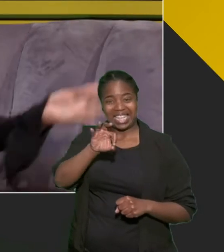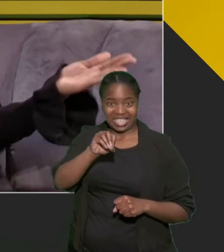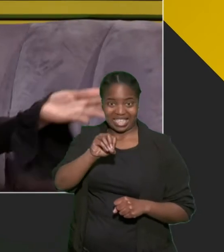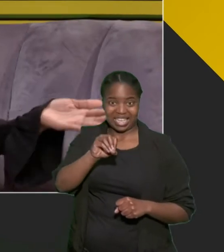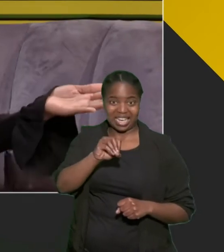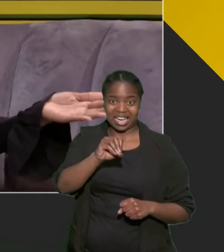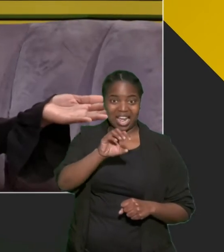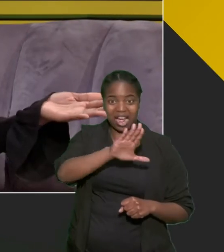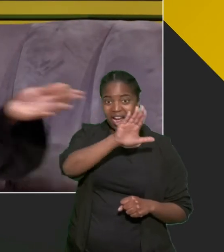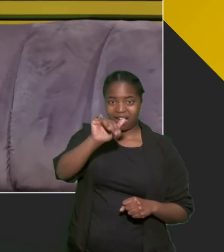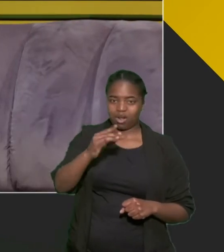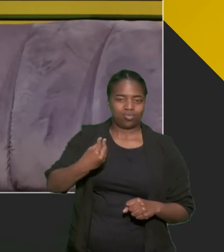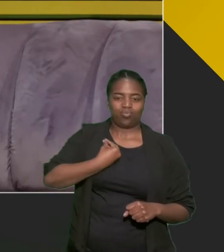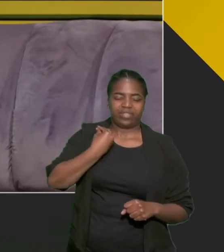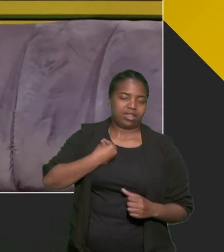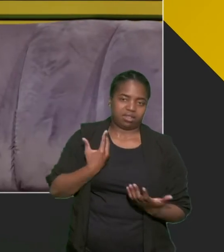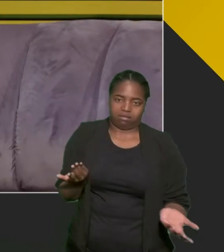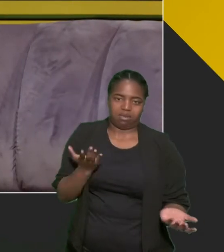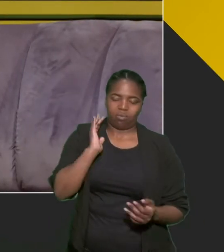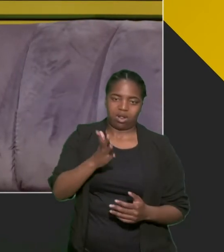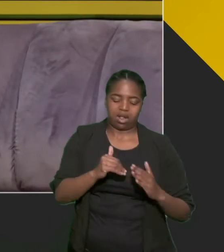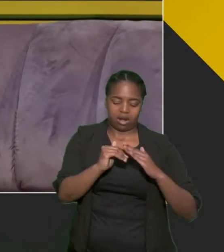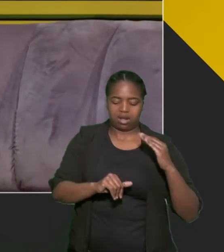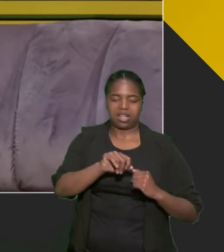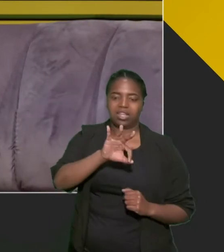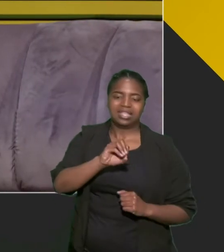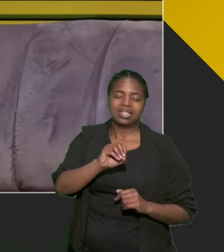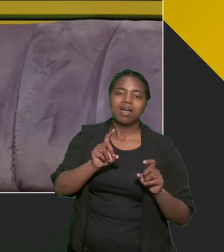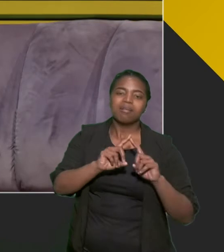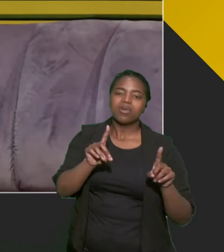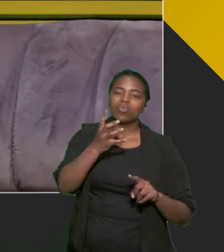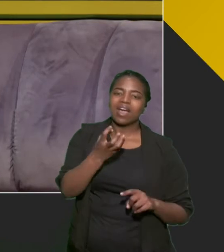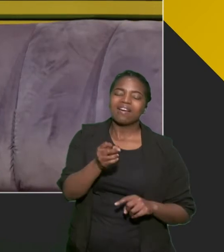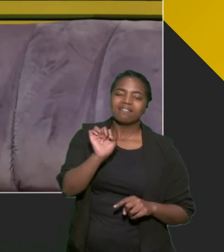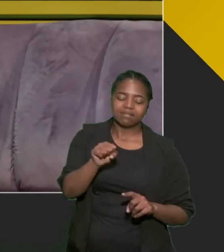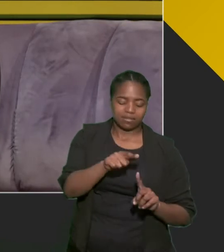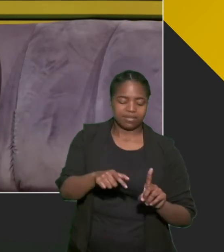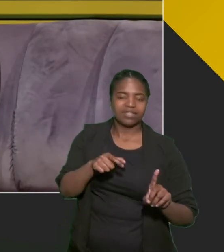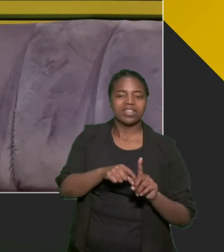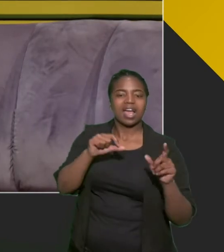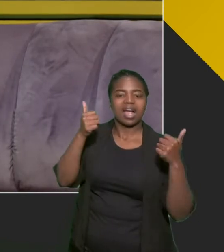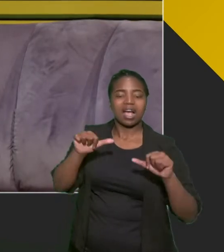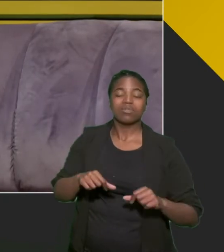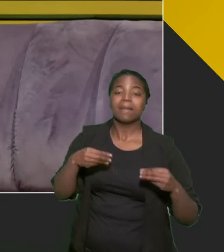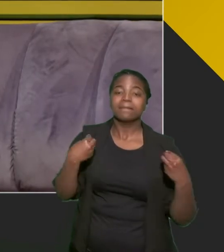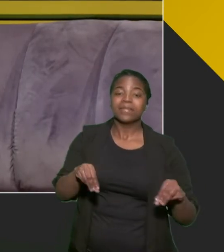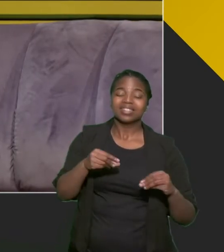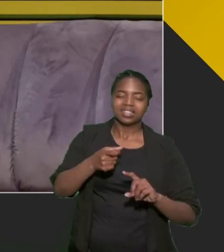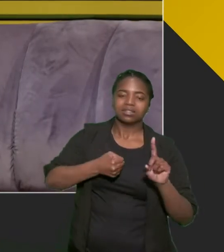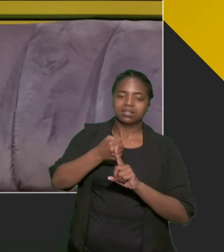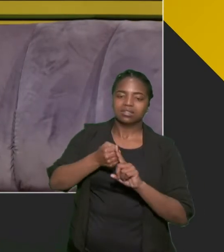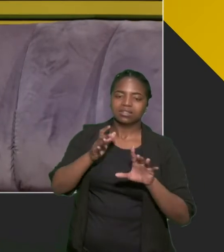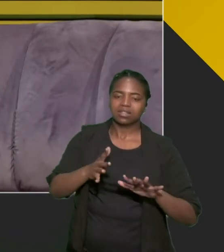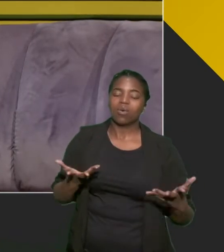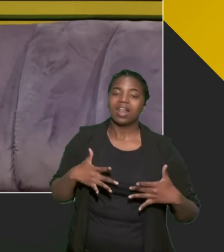of Africa will be young people under the age of 30. But we do get to speak to Kilo Kitloafet, who's a chartered accountant and business advocate